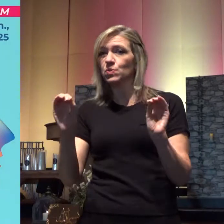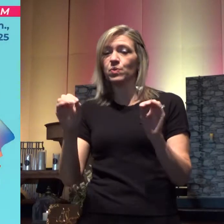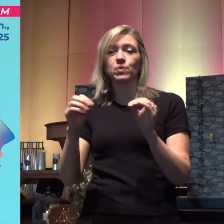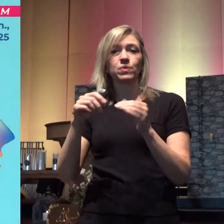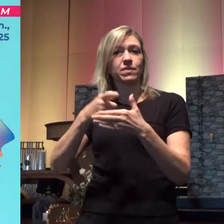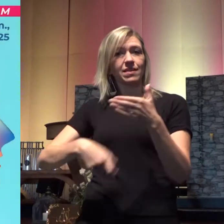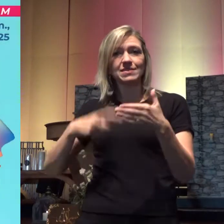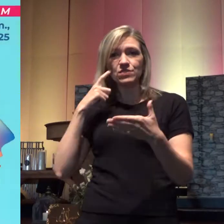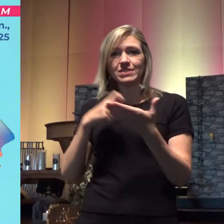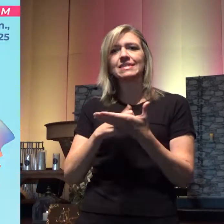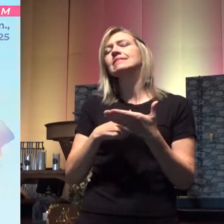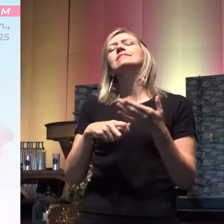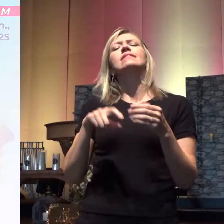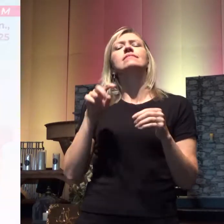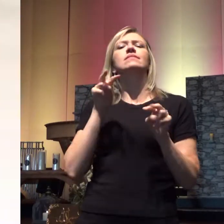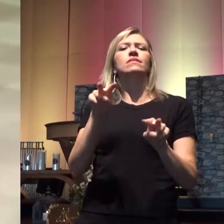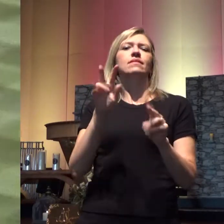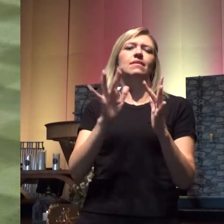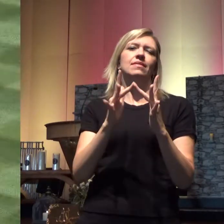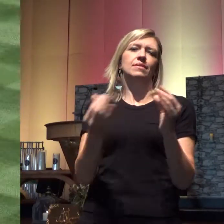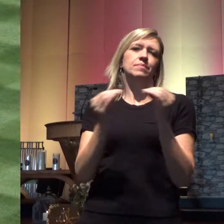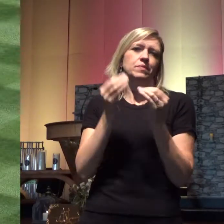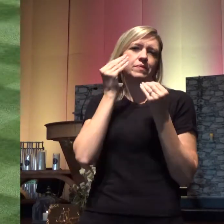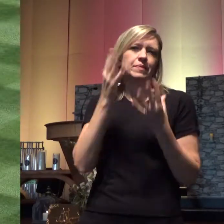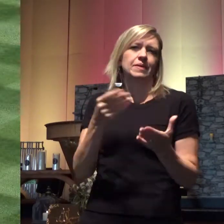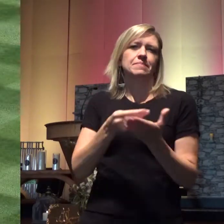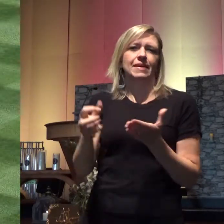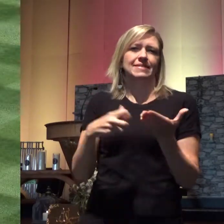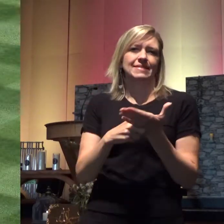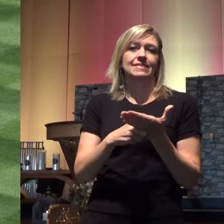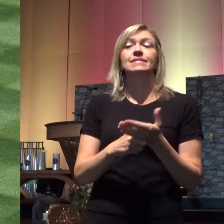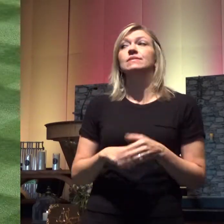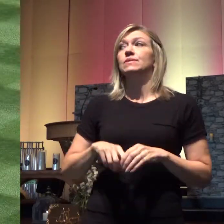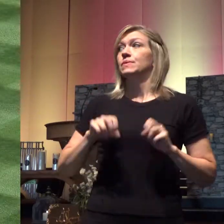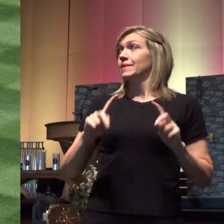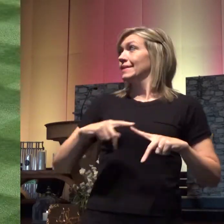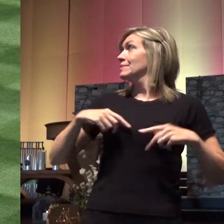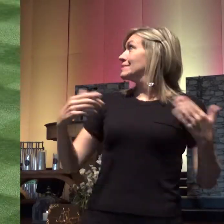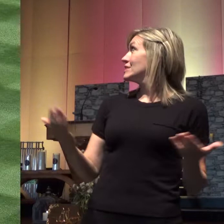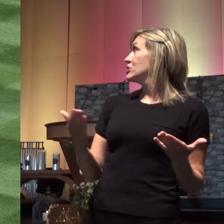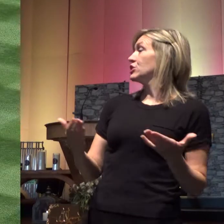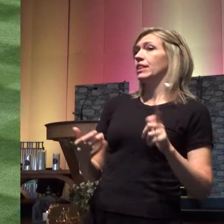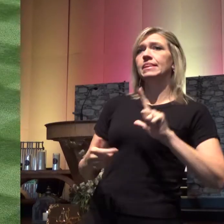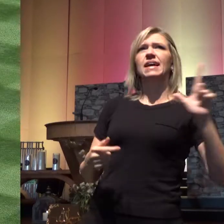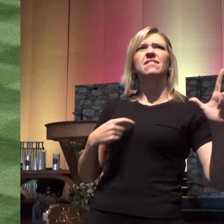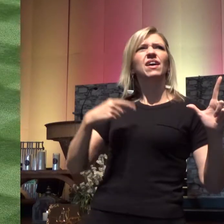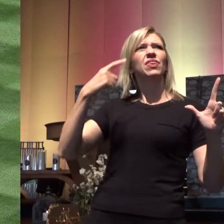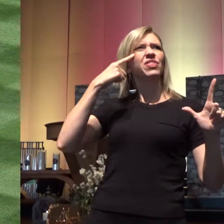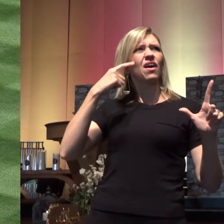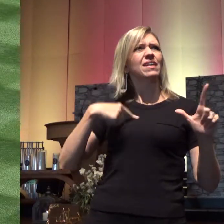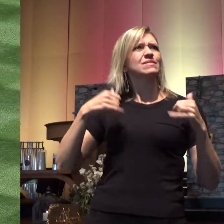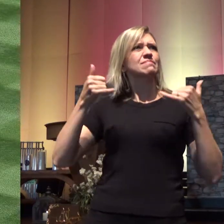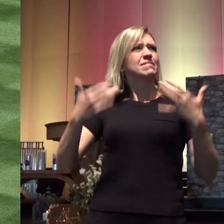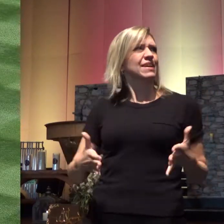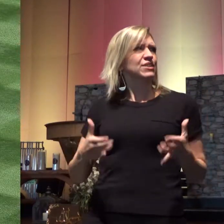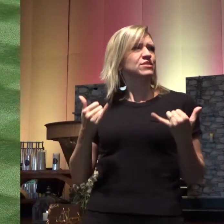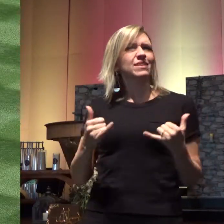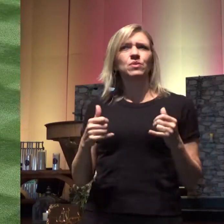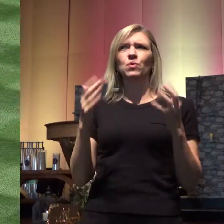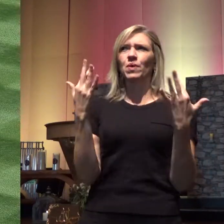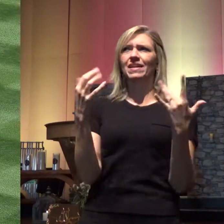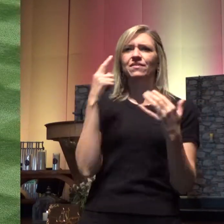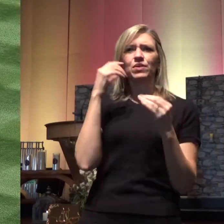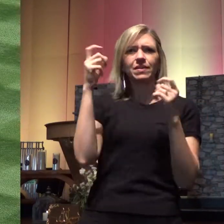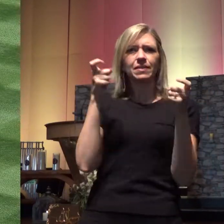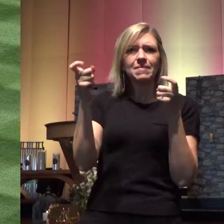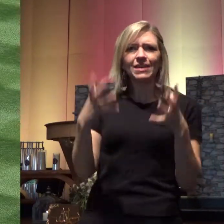details and to purchase tickets. Okay, I'm out here in left field. I kind of thought I was going to be playing today, kind of waiting for the manager to